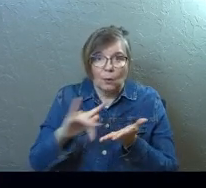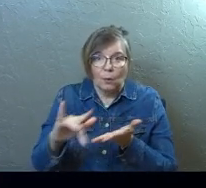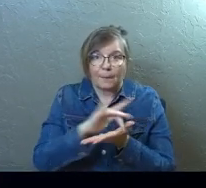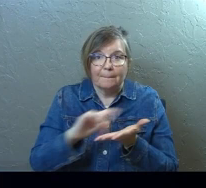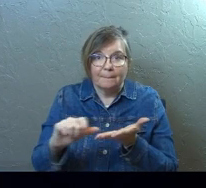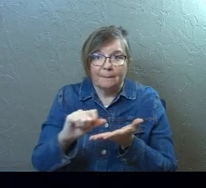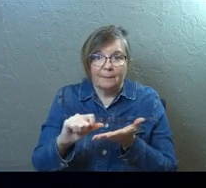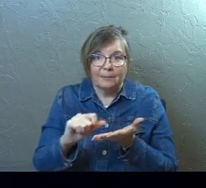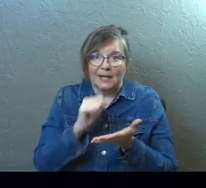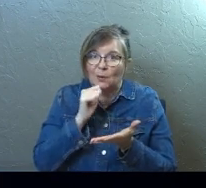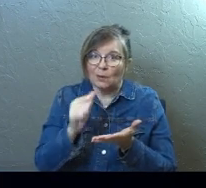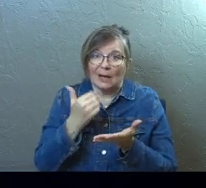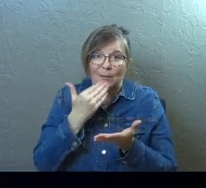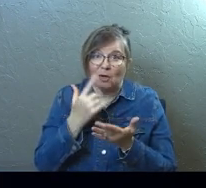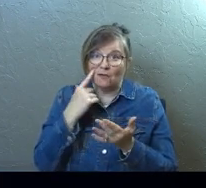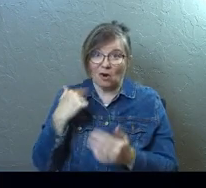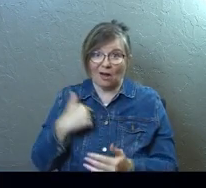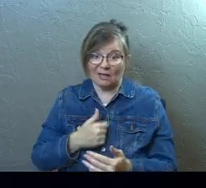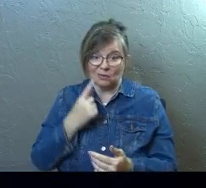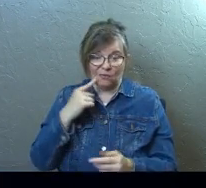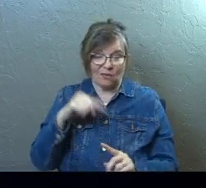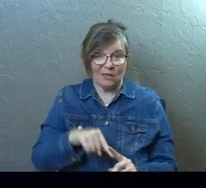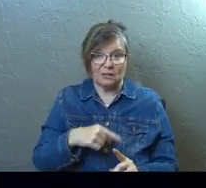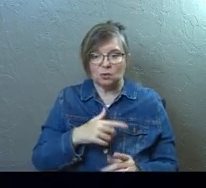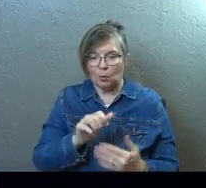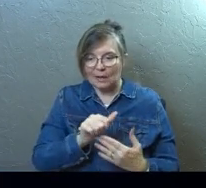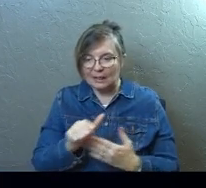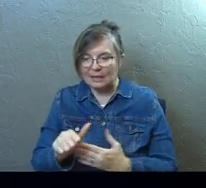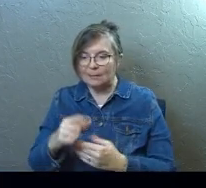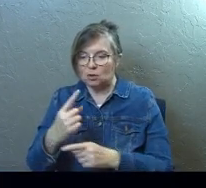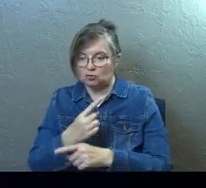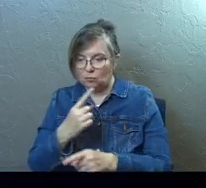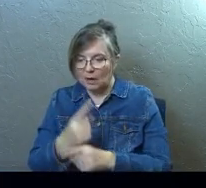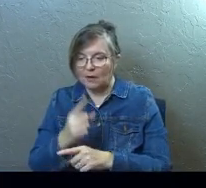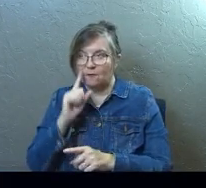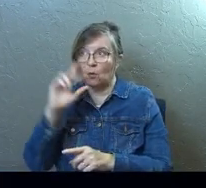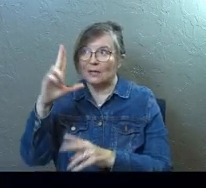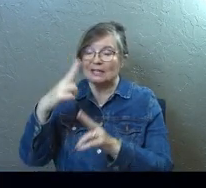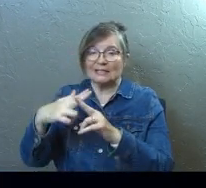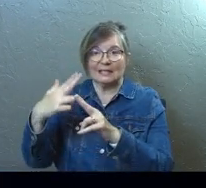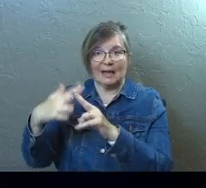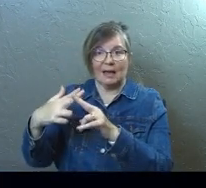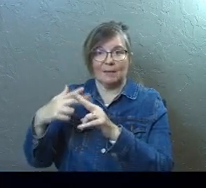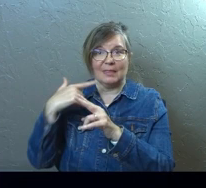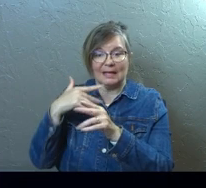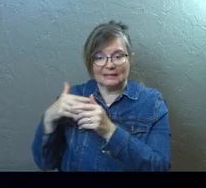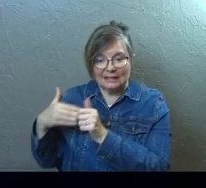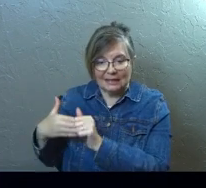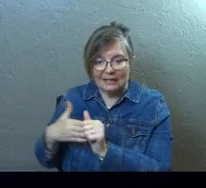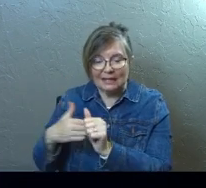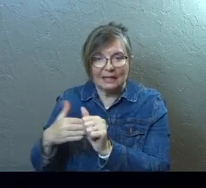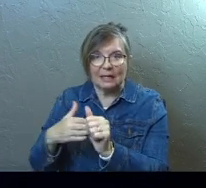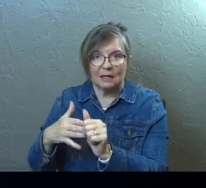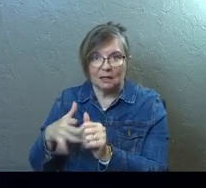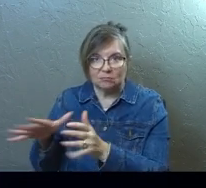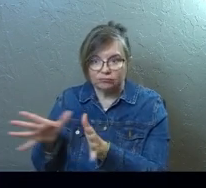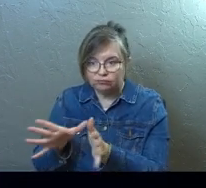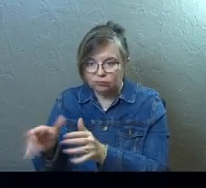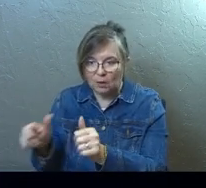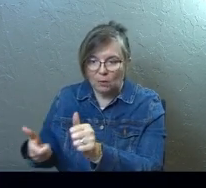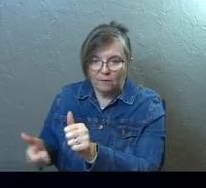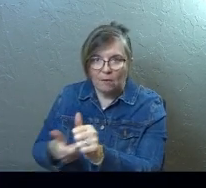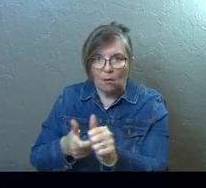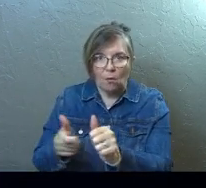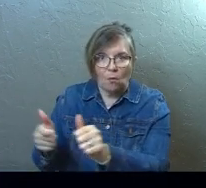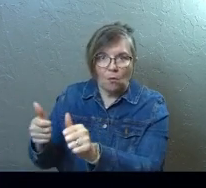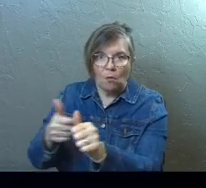dirt and it will not be good for us. So it says he leads me in paths of righteousness for his namesake. That's him leading us out. And we need to follow